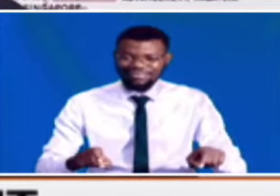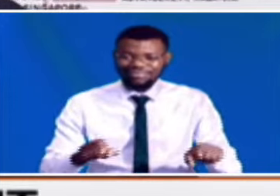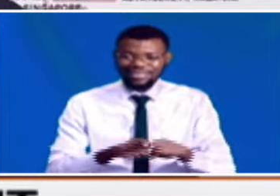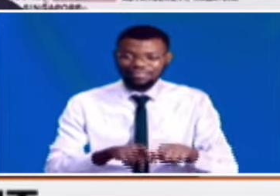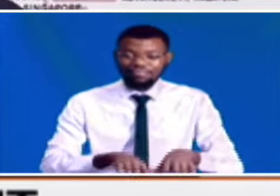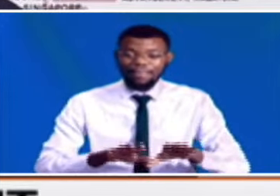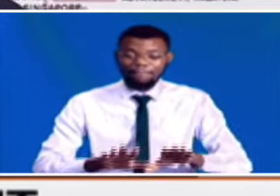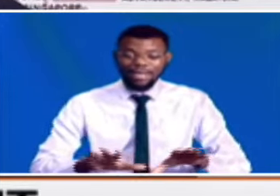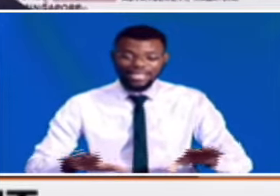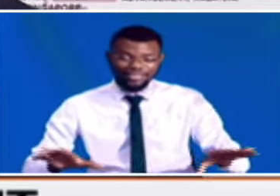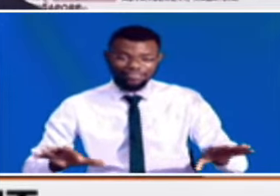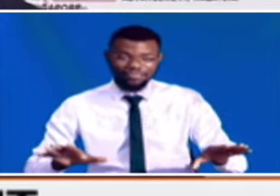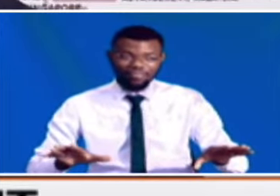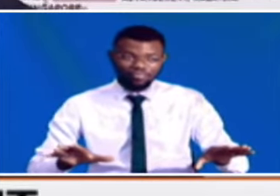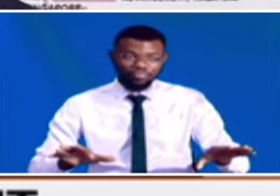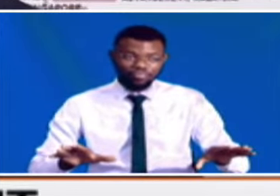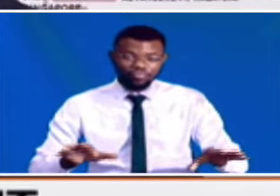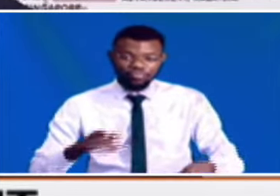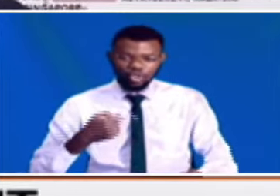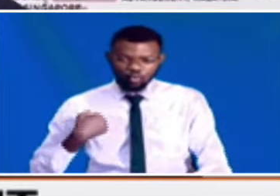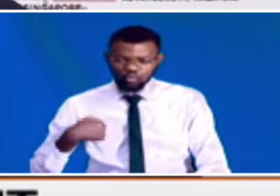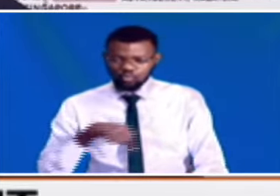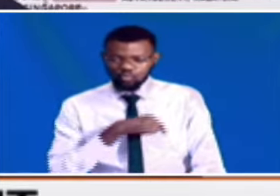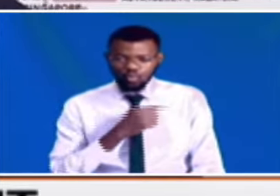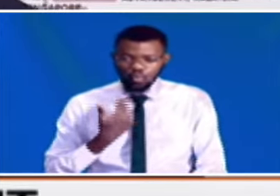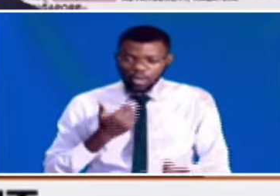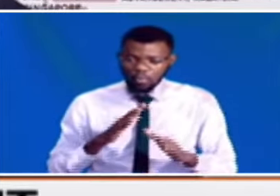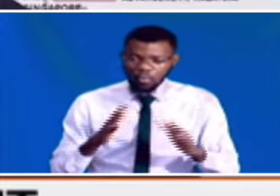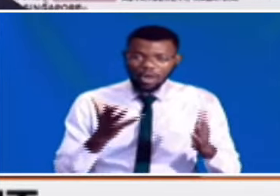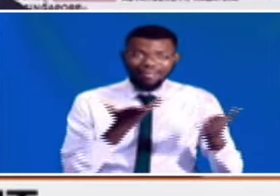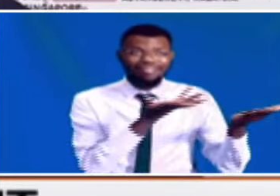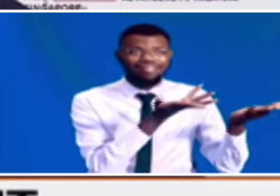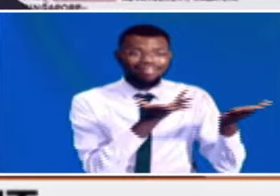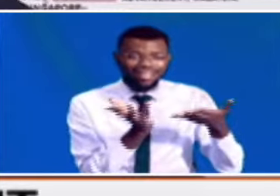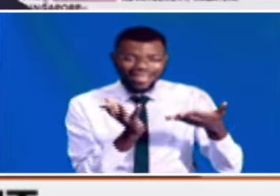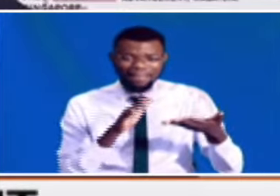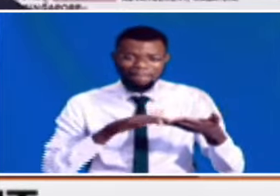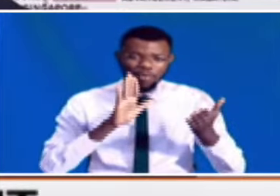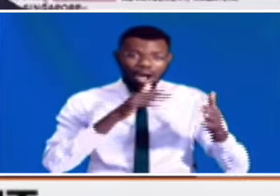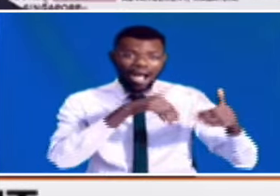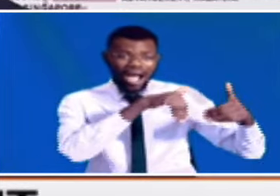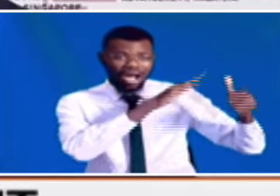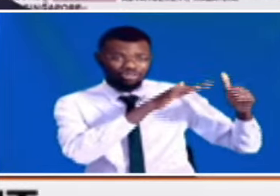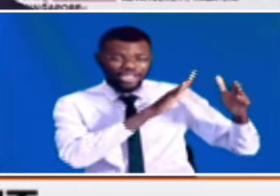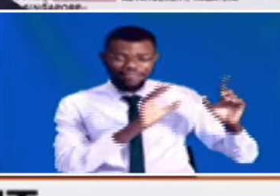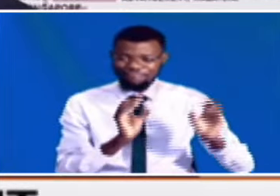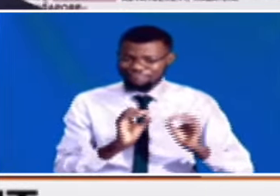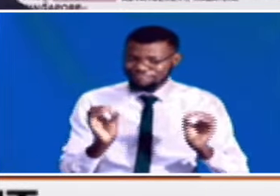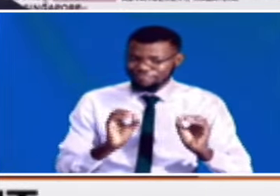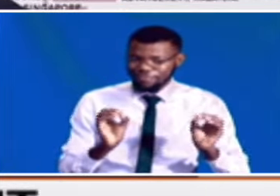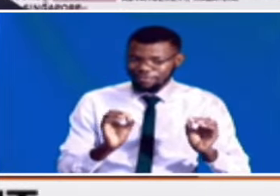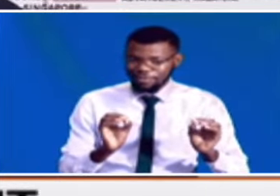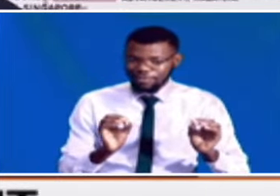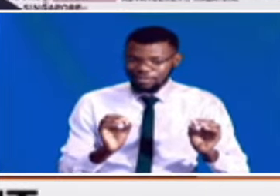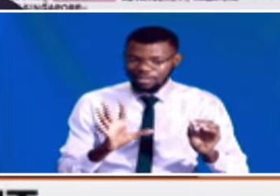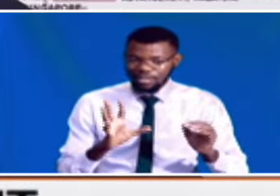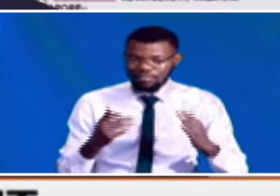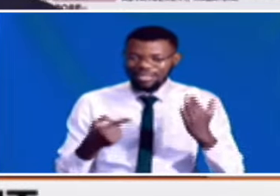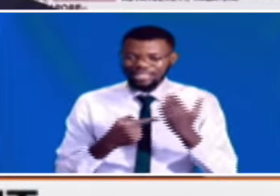competing products so that we minimize imported products from abroad. We can import the